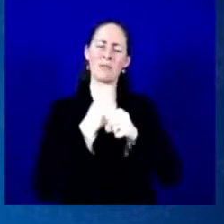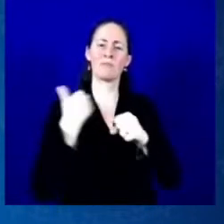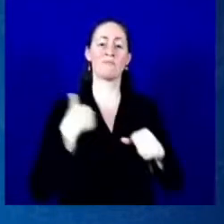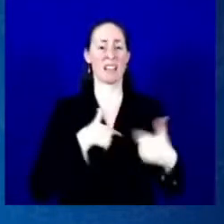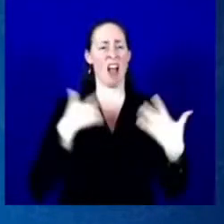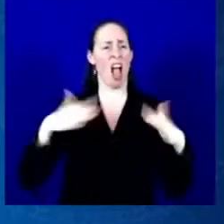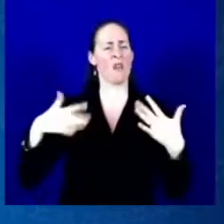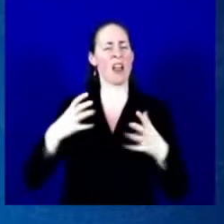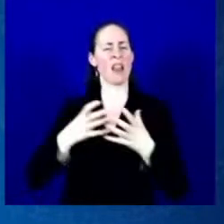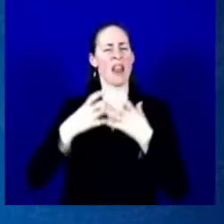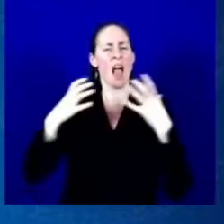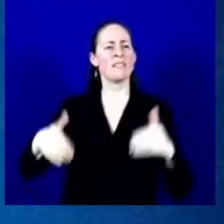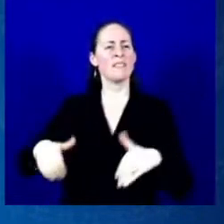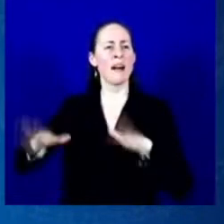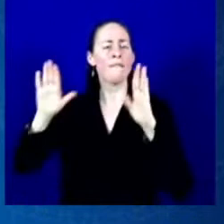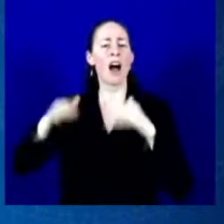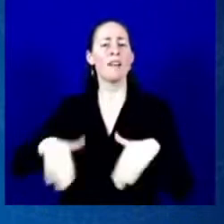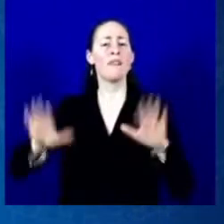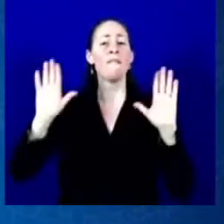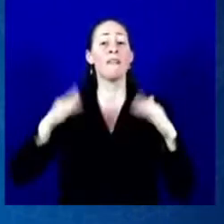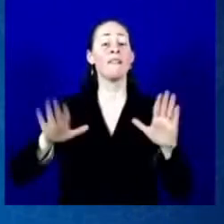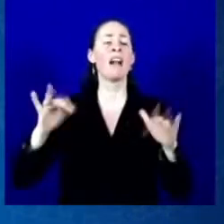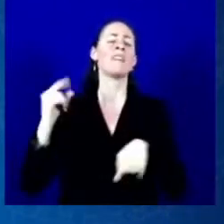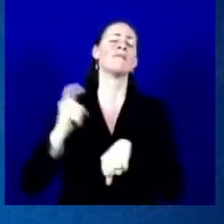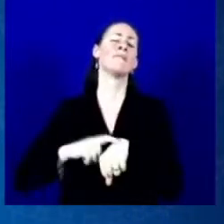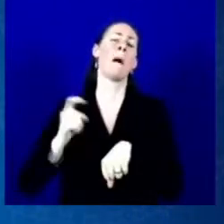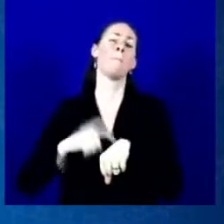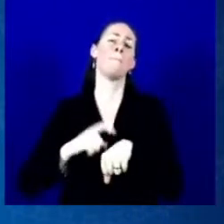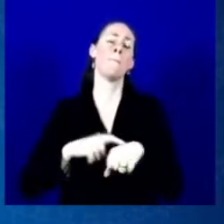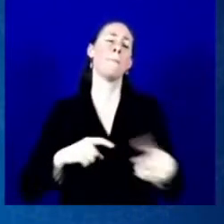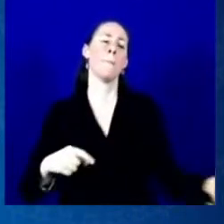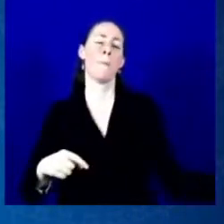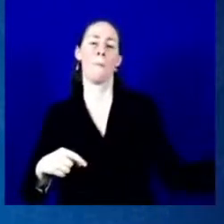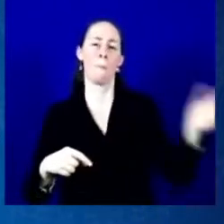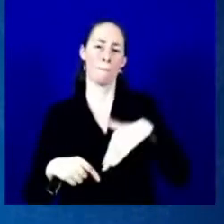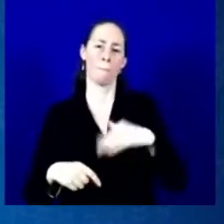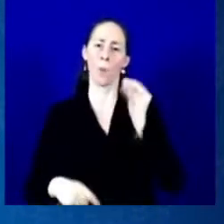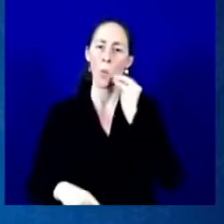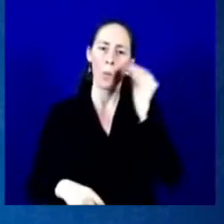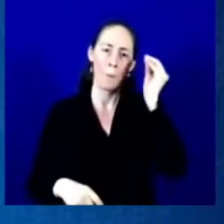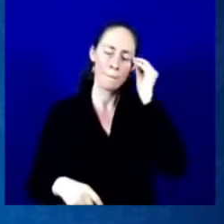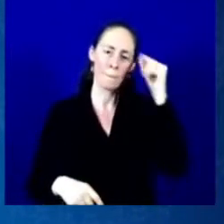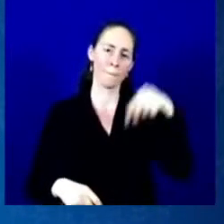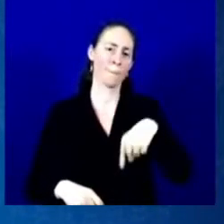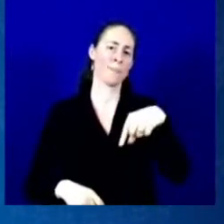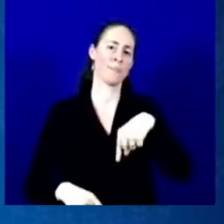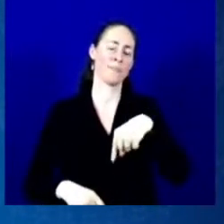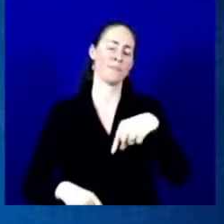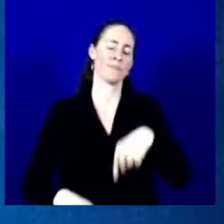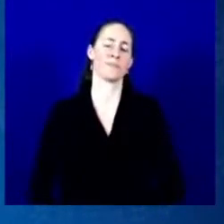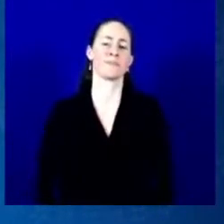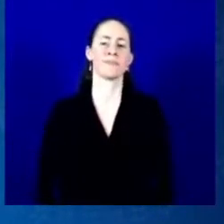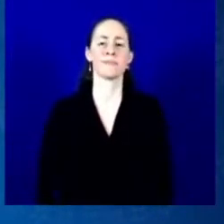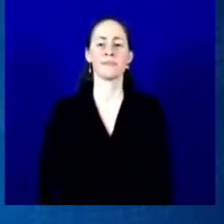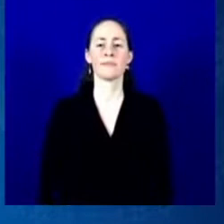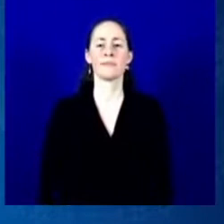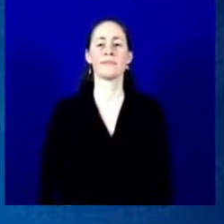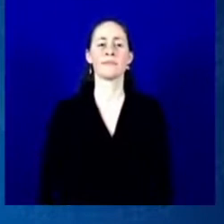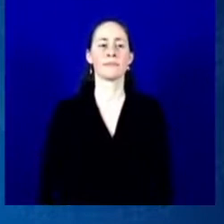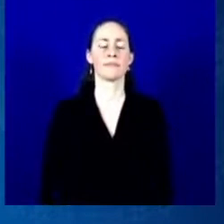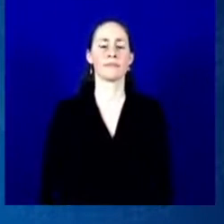time to bring those troops home. Look,